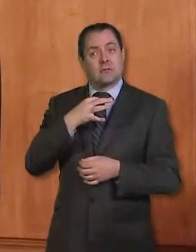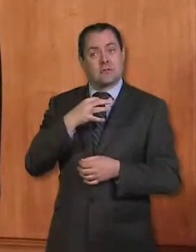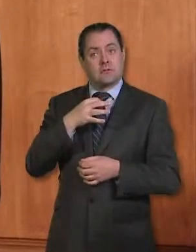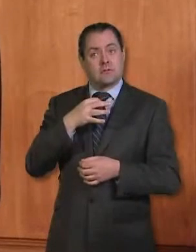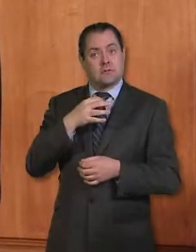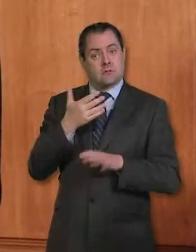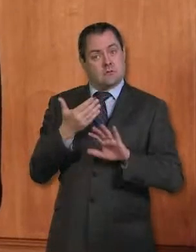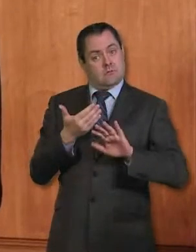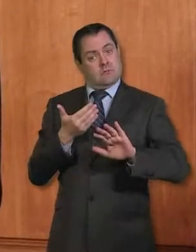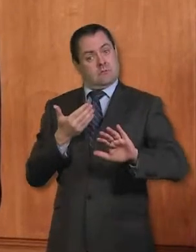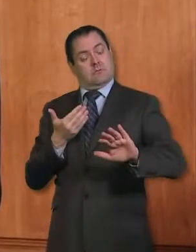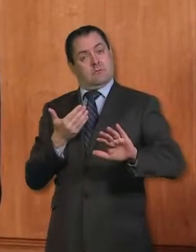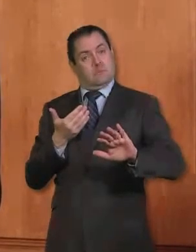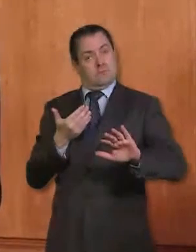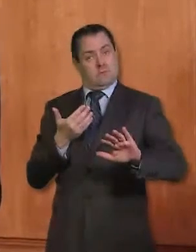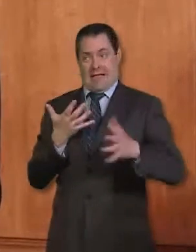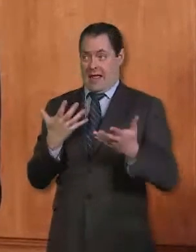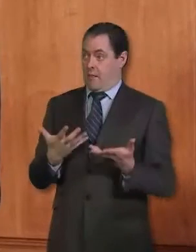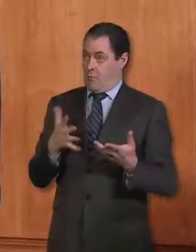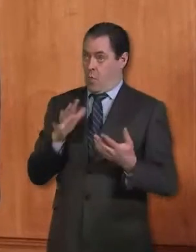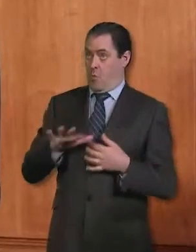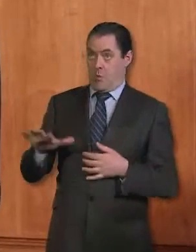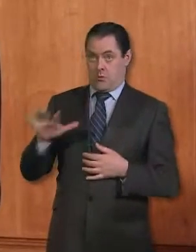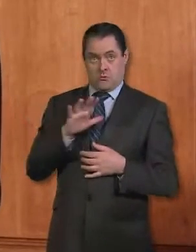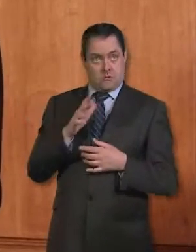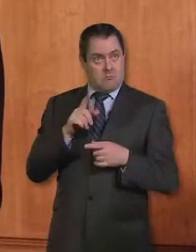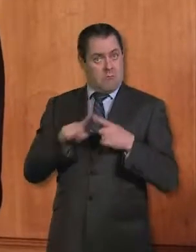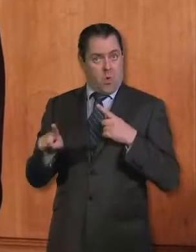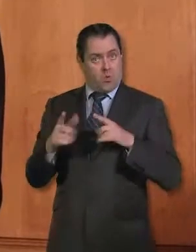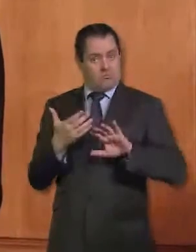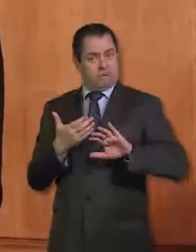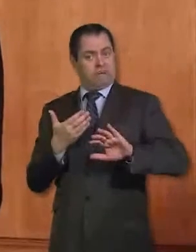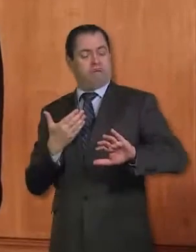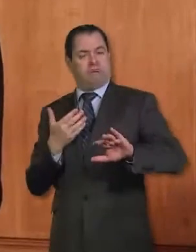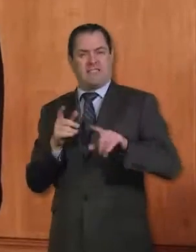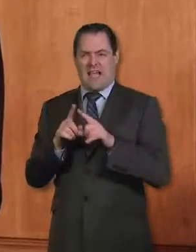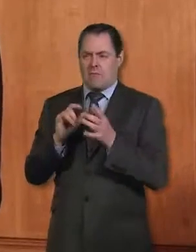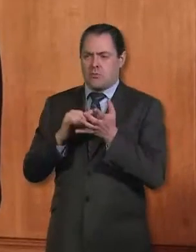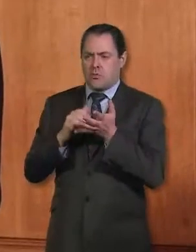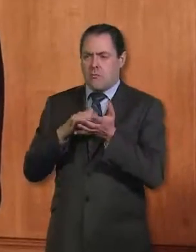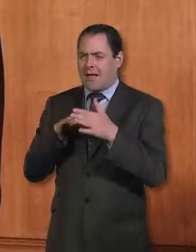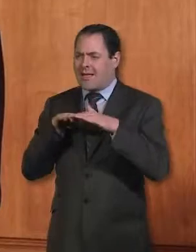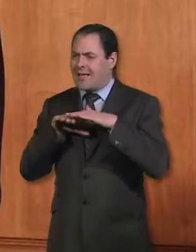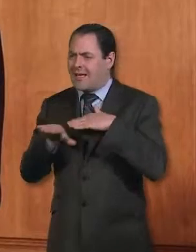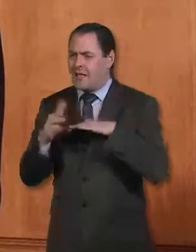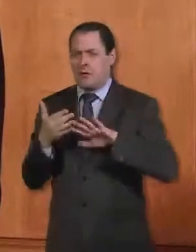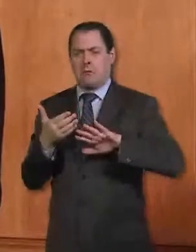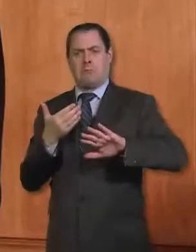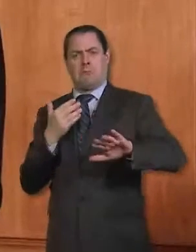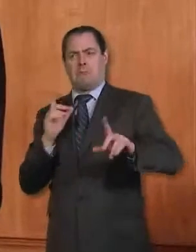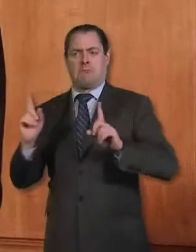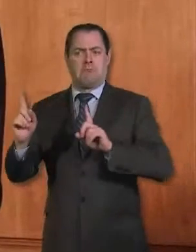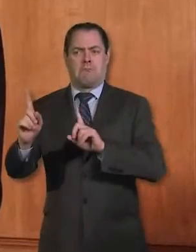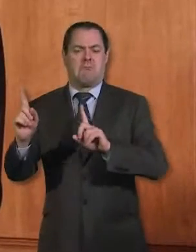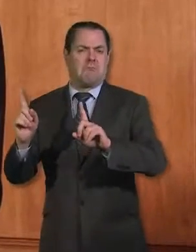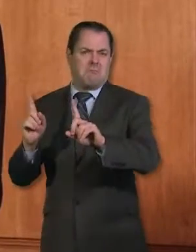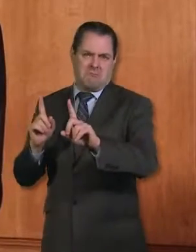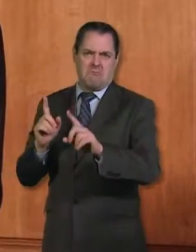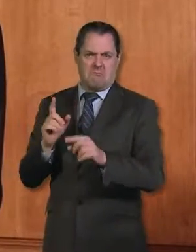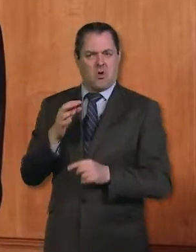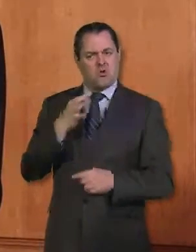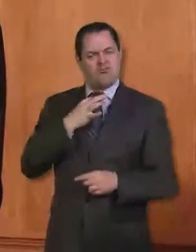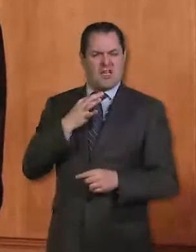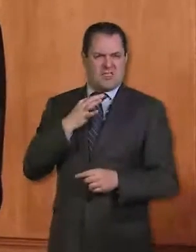I think, very widely in places like supermarkets, then risk is really quite low. We know the highest risk of transmission is within households.